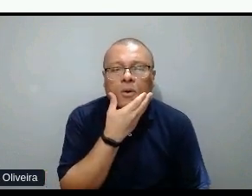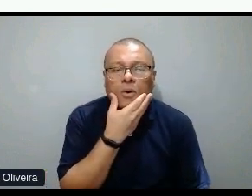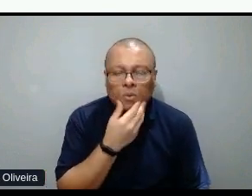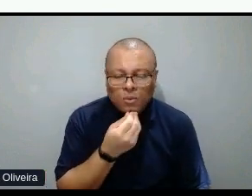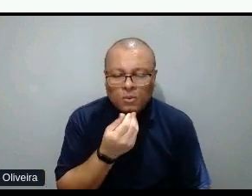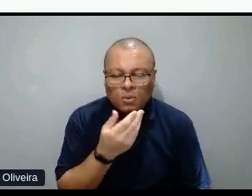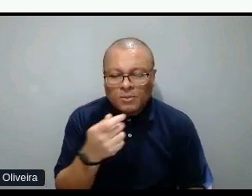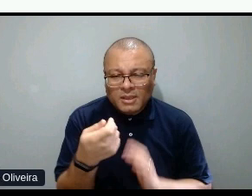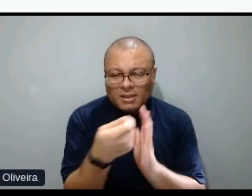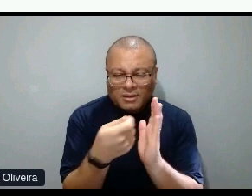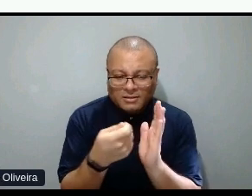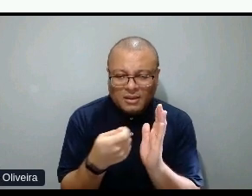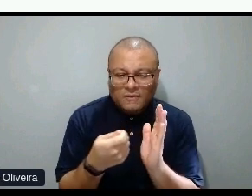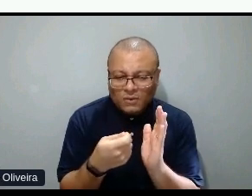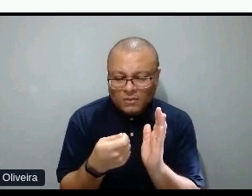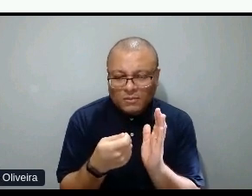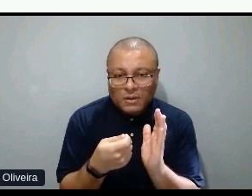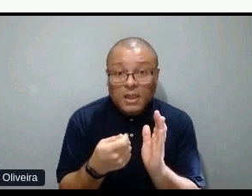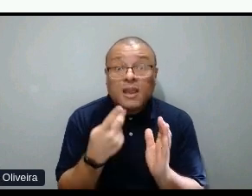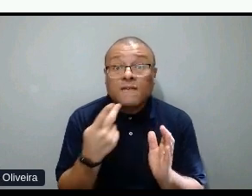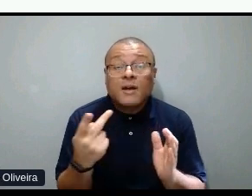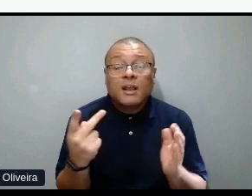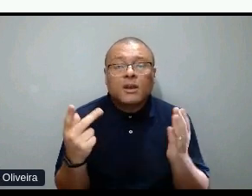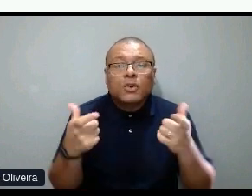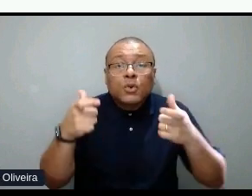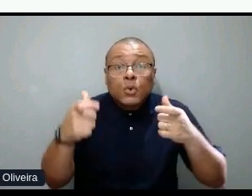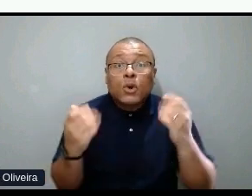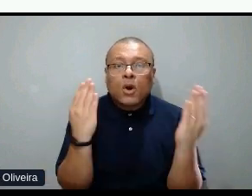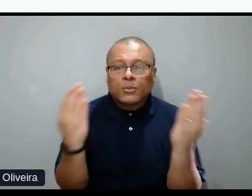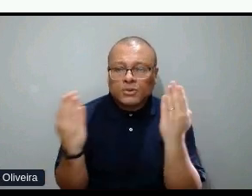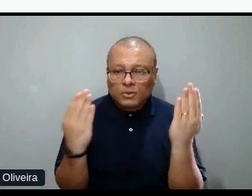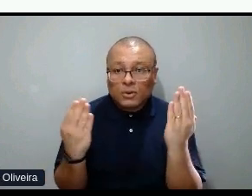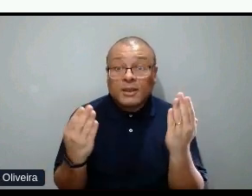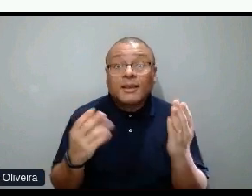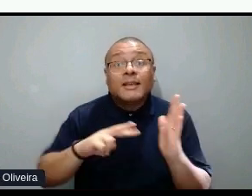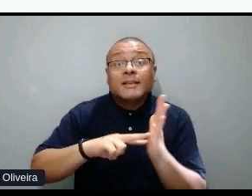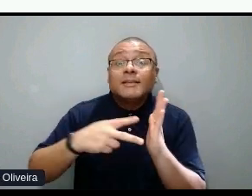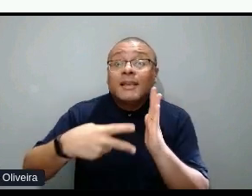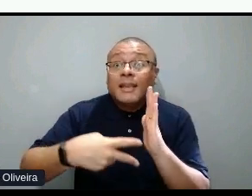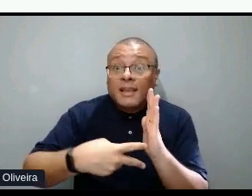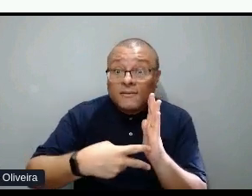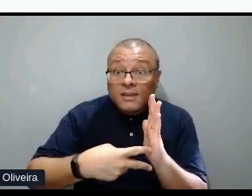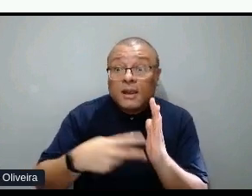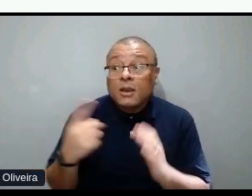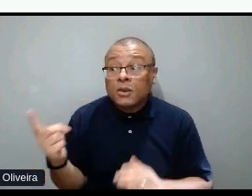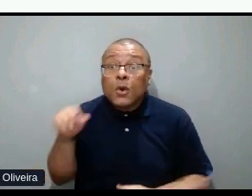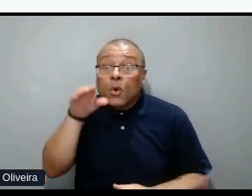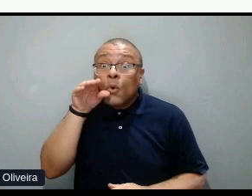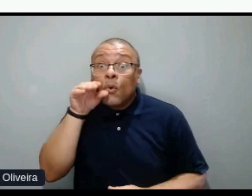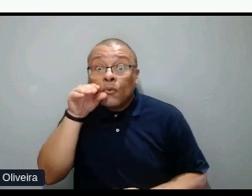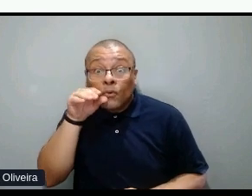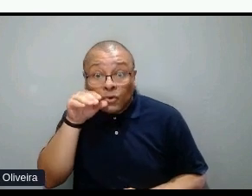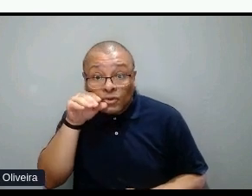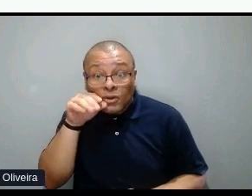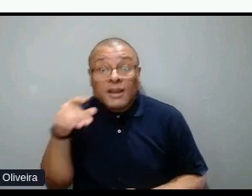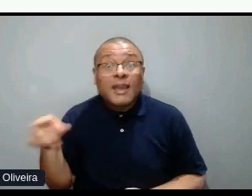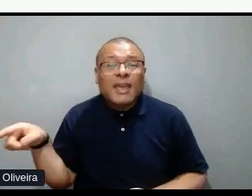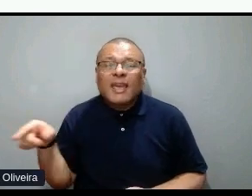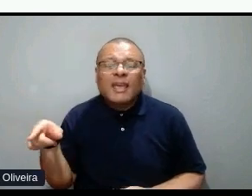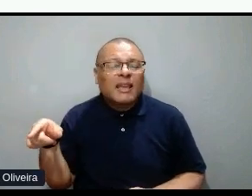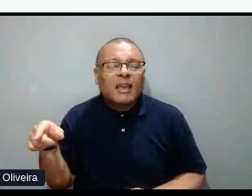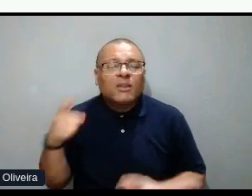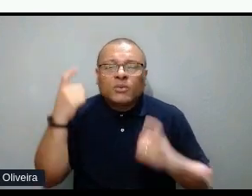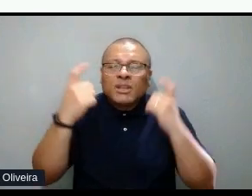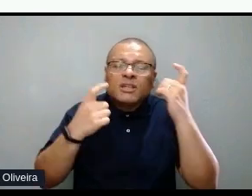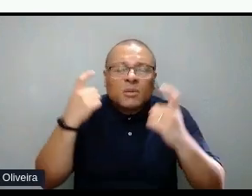work, which talks about that psychological safety is being able to show and employ oneself without fear of negative consequence